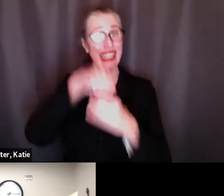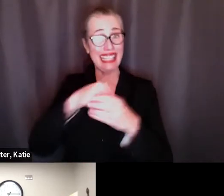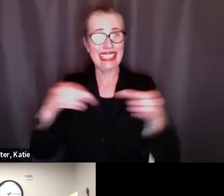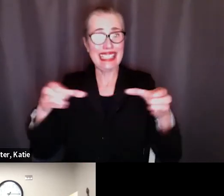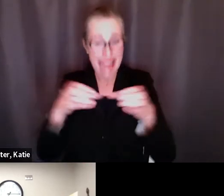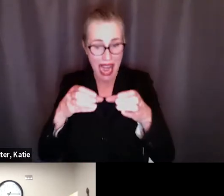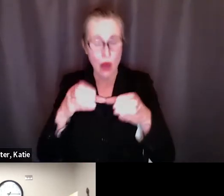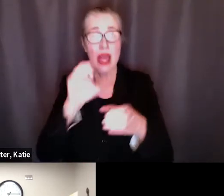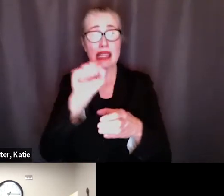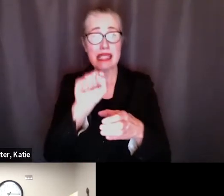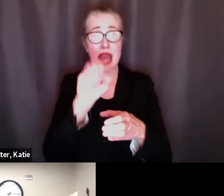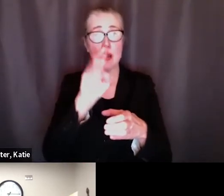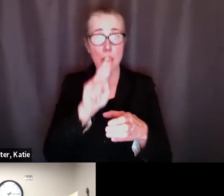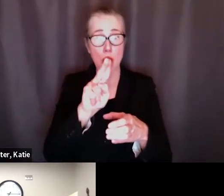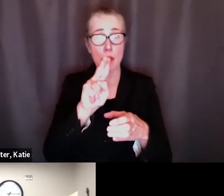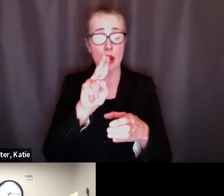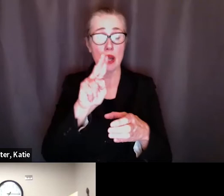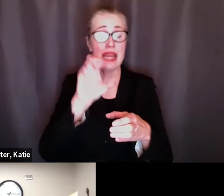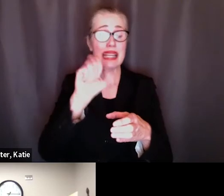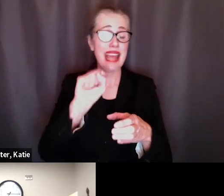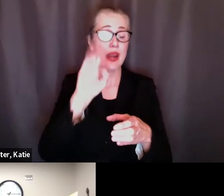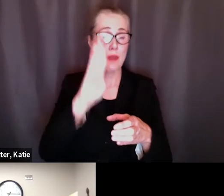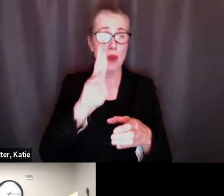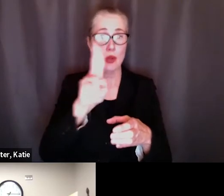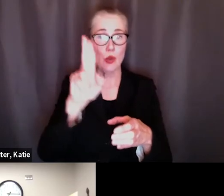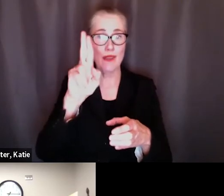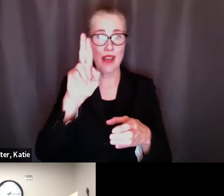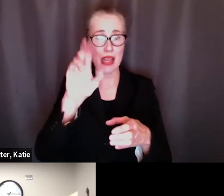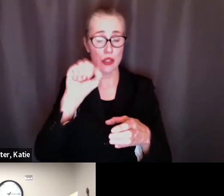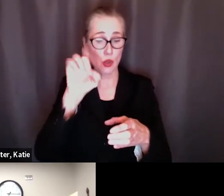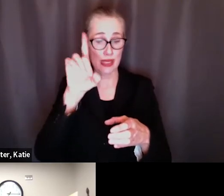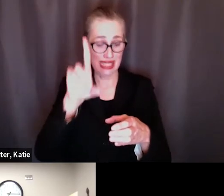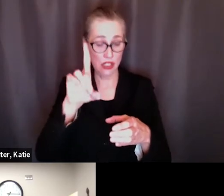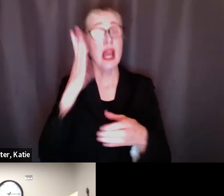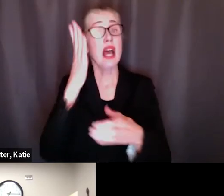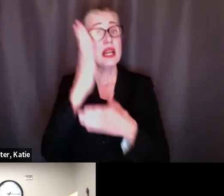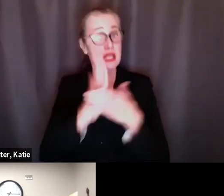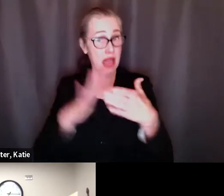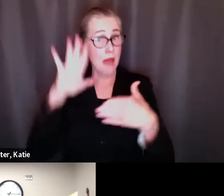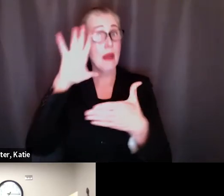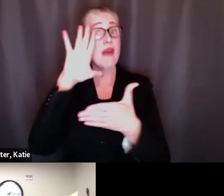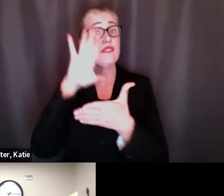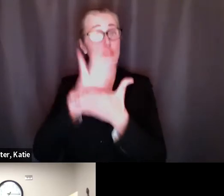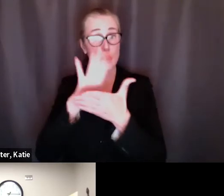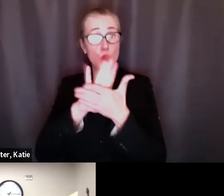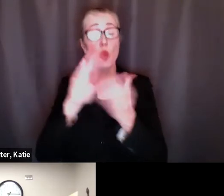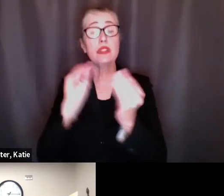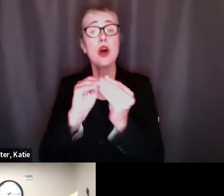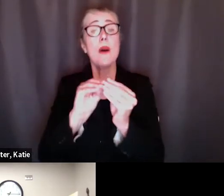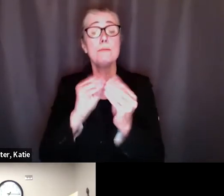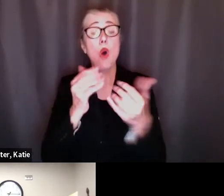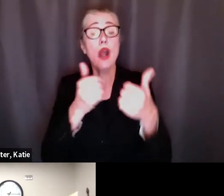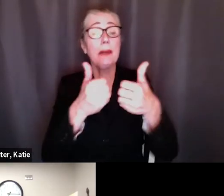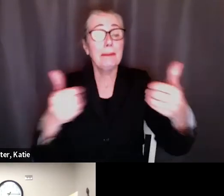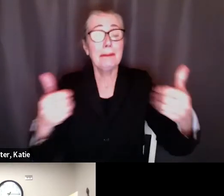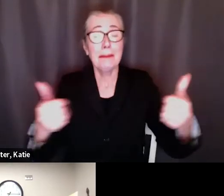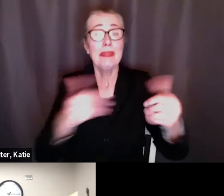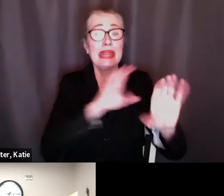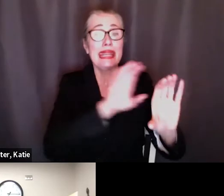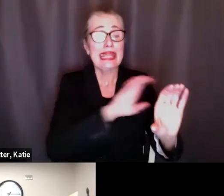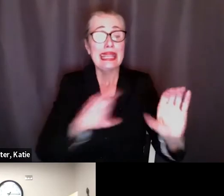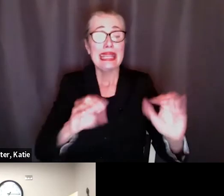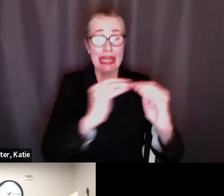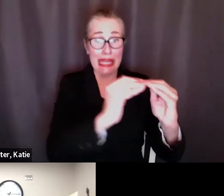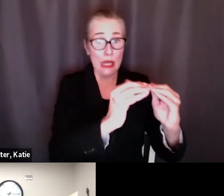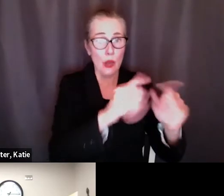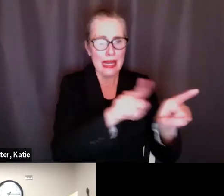then start getting some of the school sites more equally distributed here if you look